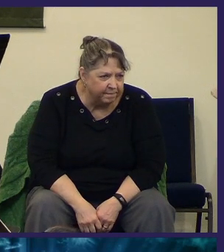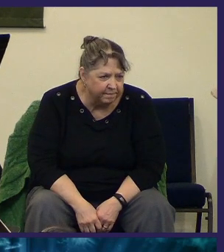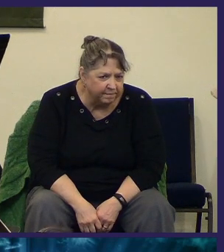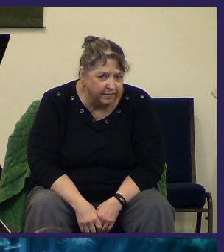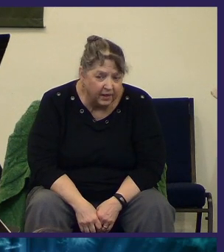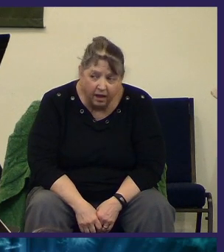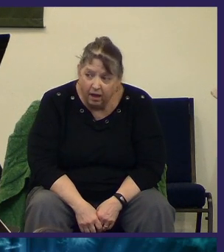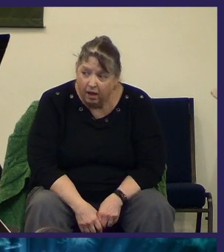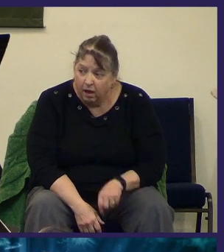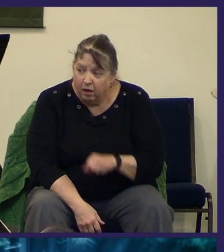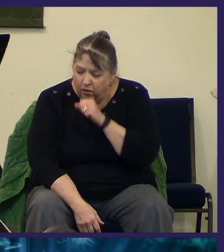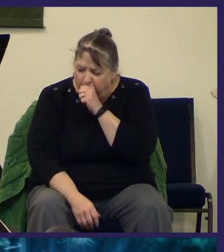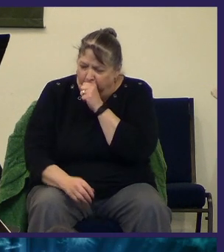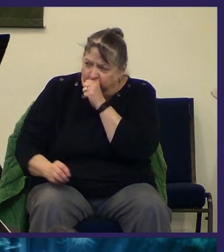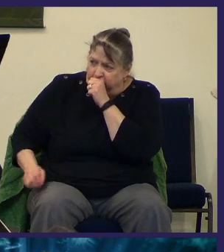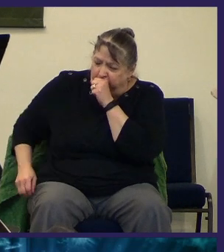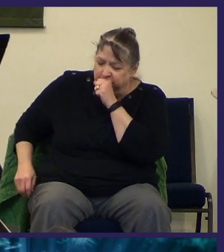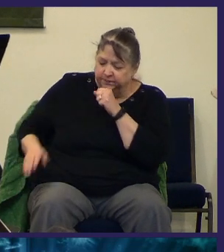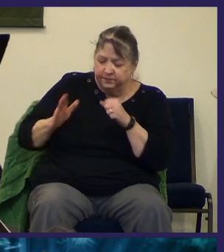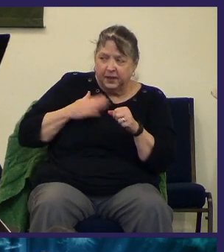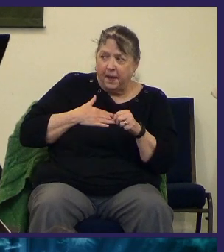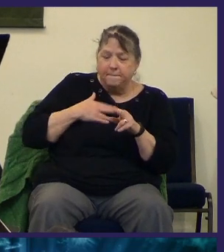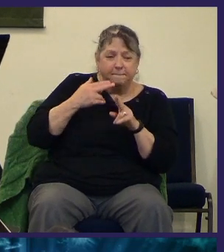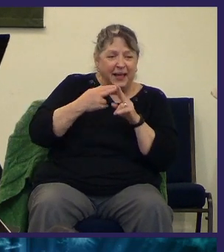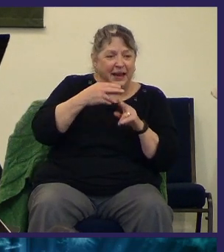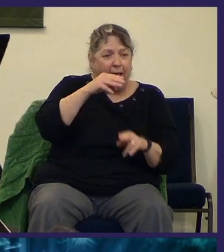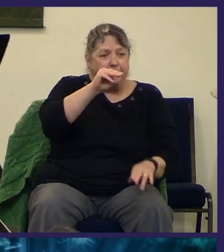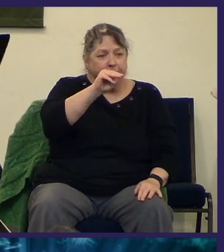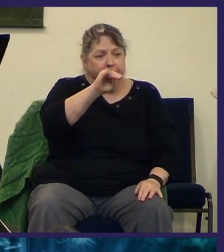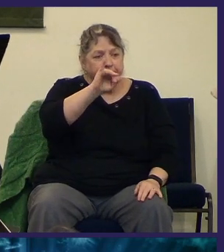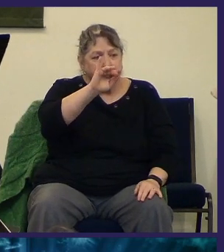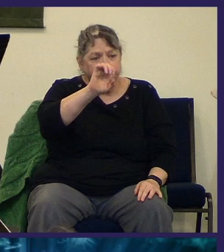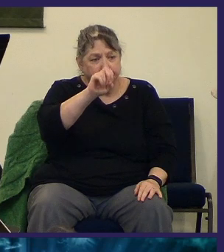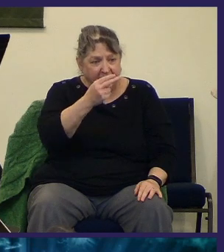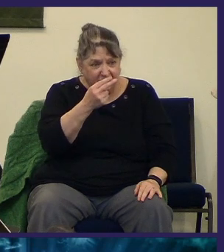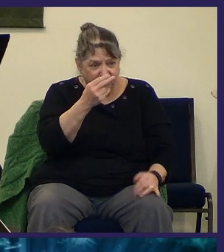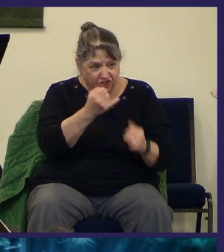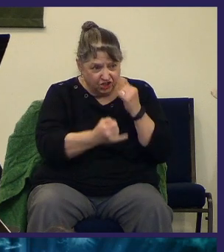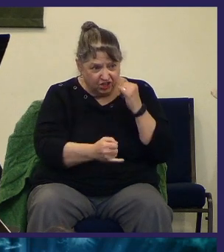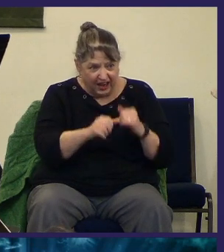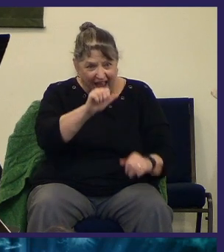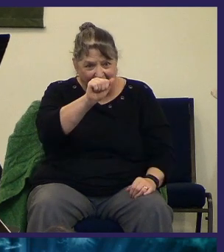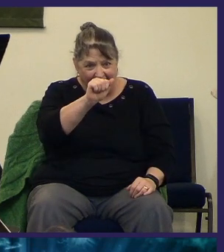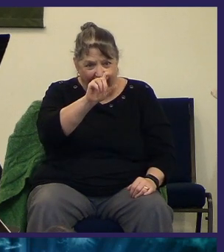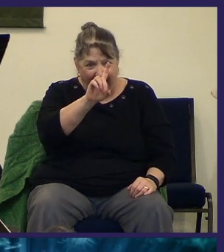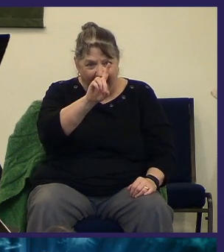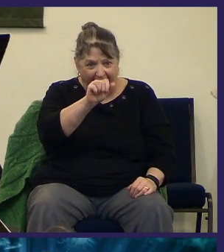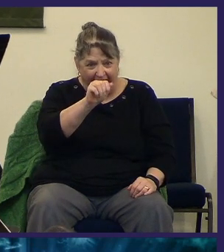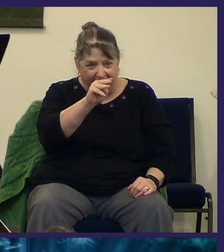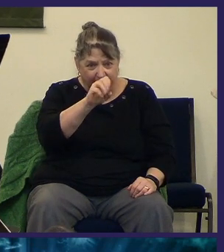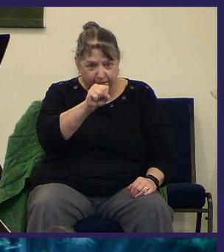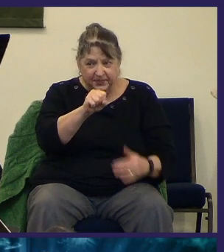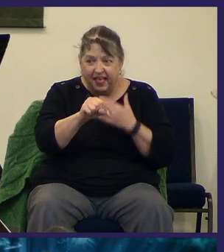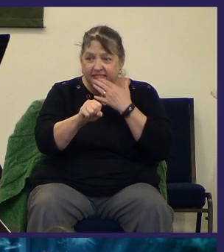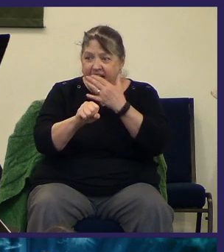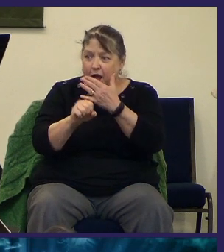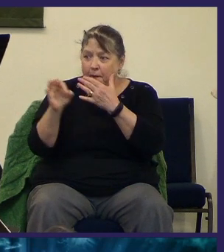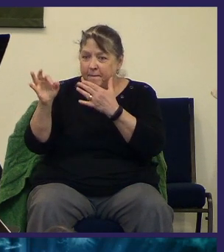little little introduction my name is mitch adams uh as pastor jay mentioned i thank you for his introduction